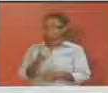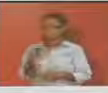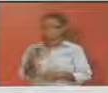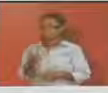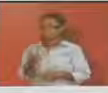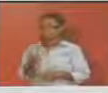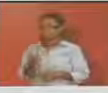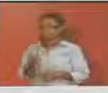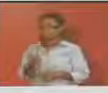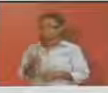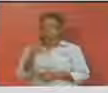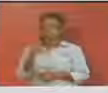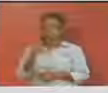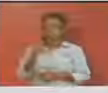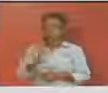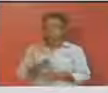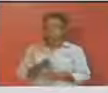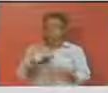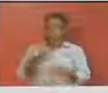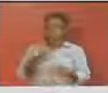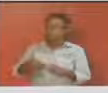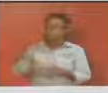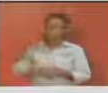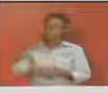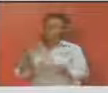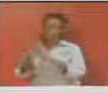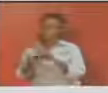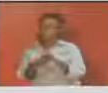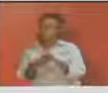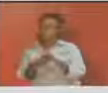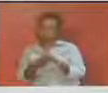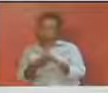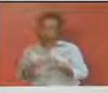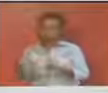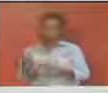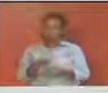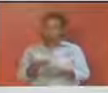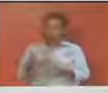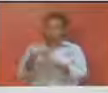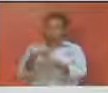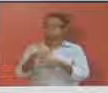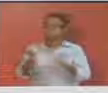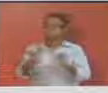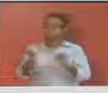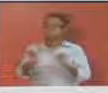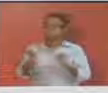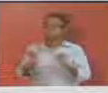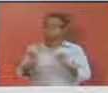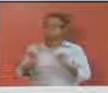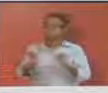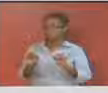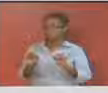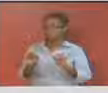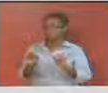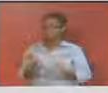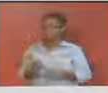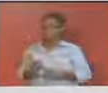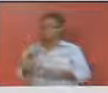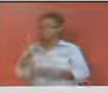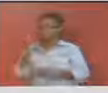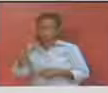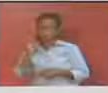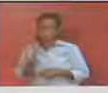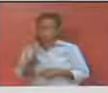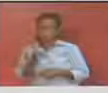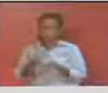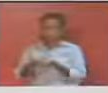and neither of them were variants of concern. So I assume the next step would be to look at more samples from Antigua to see if that